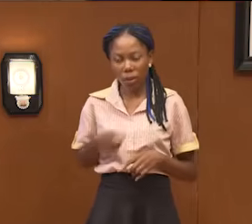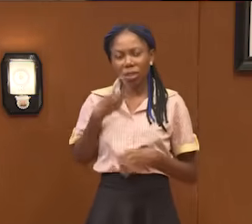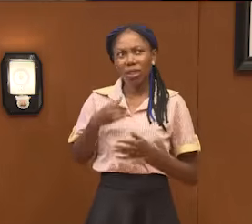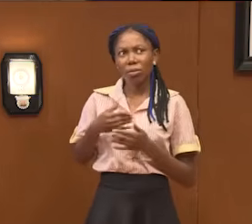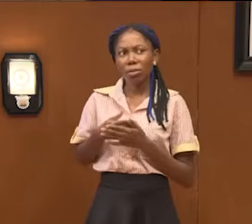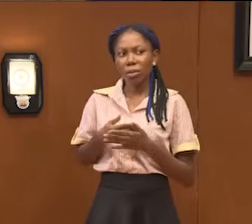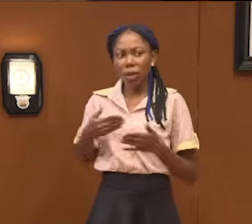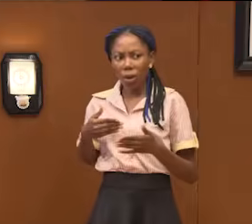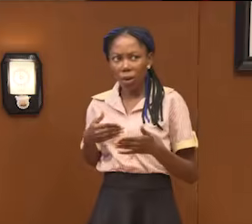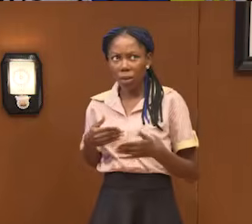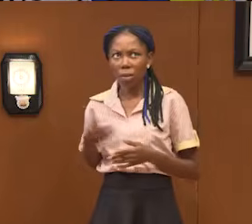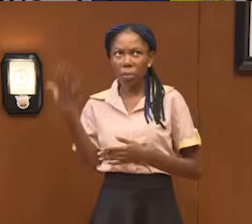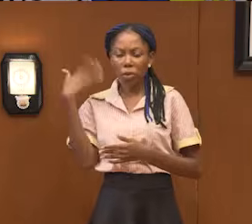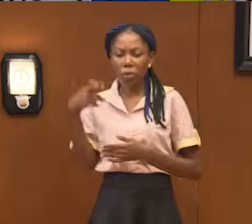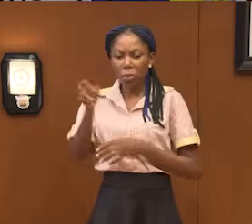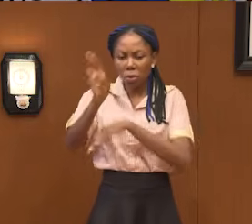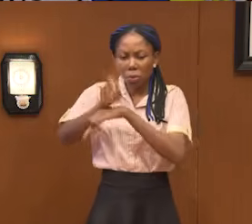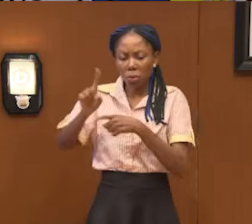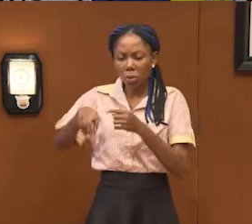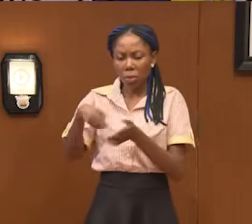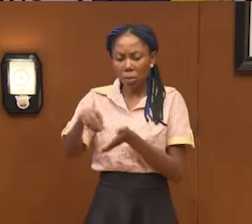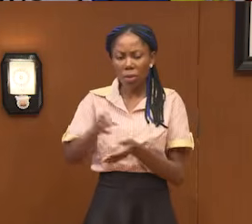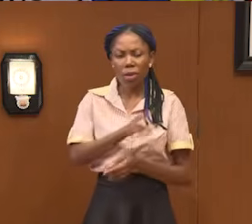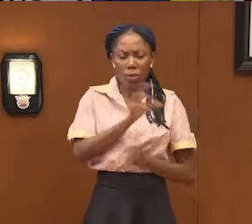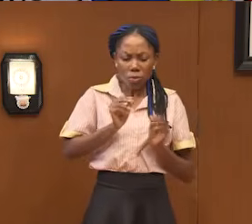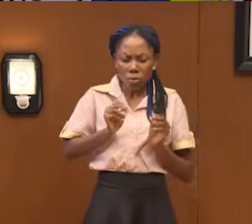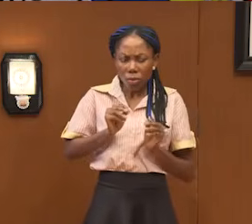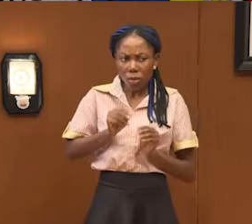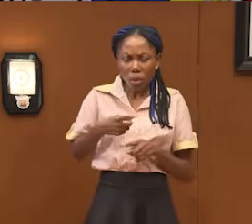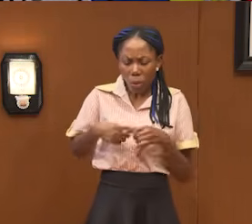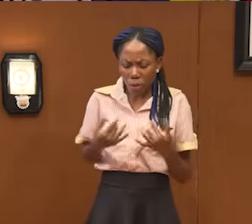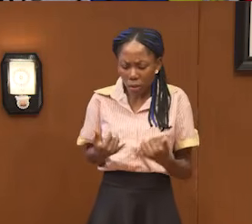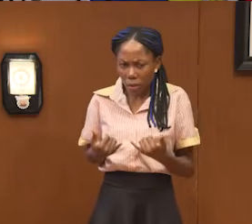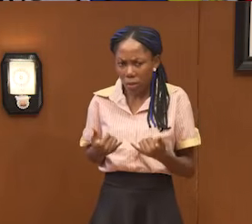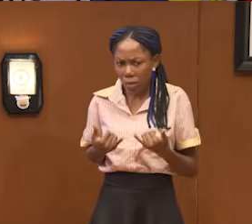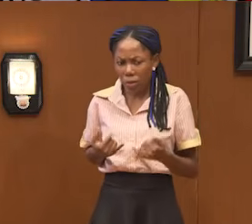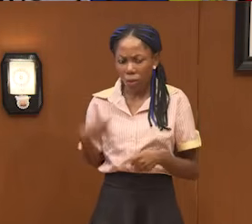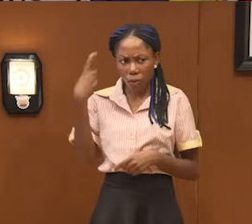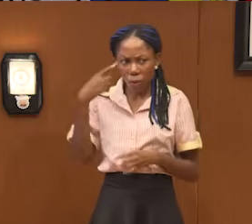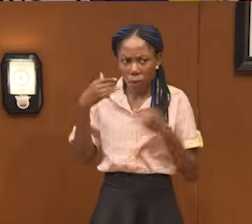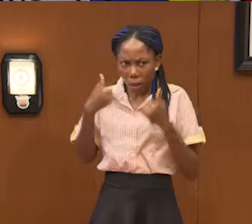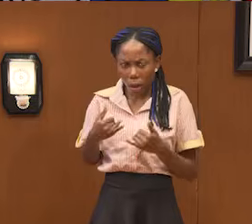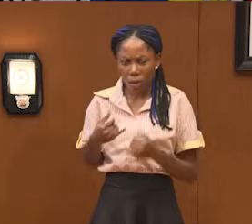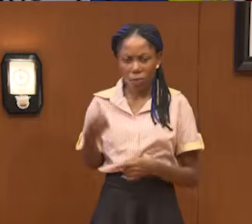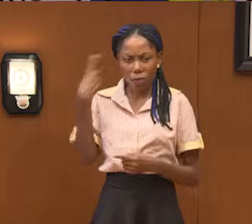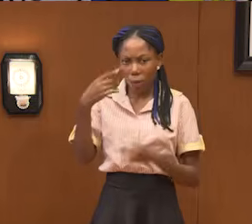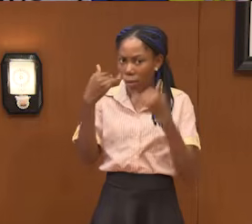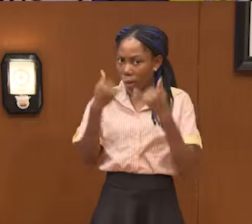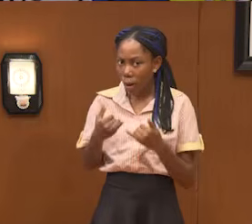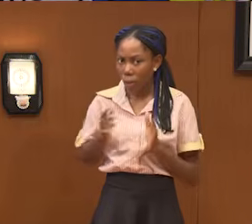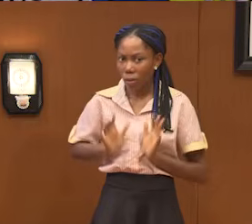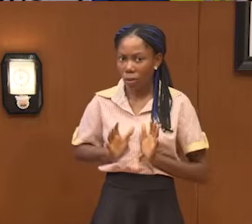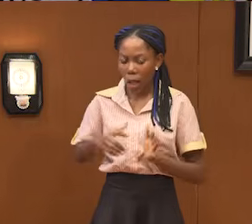money. I'm talking about now. Before you do. Now. I'm just talking about now. No. Currently.